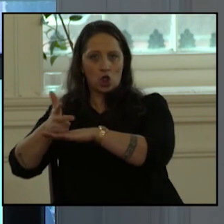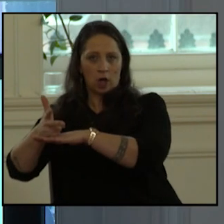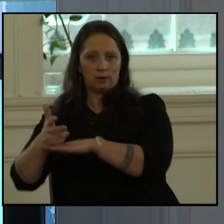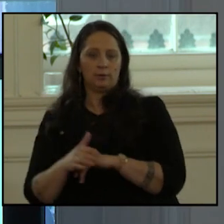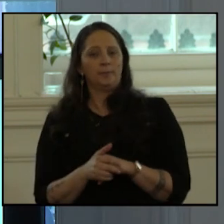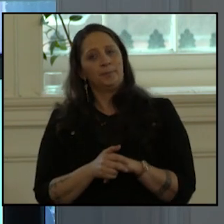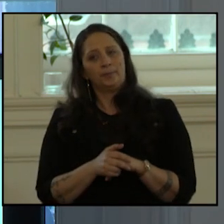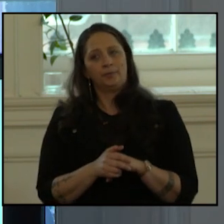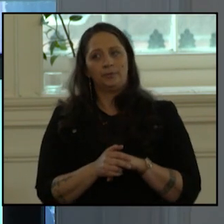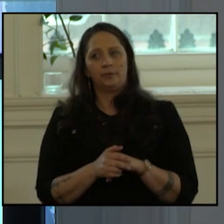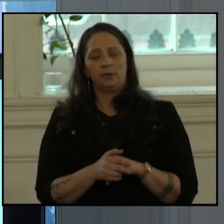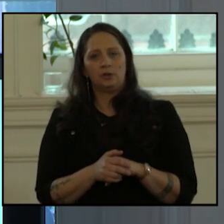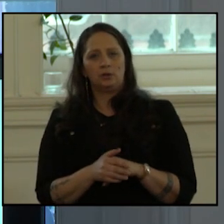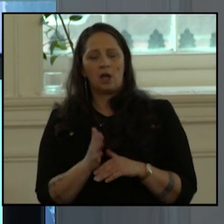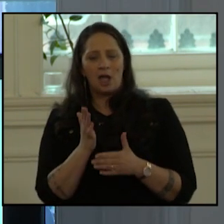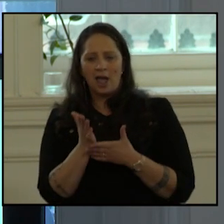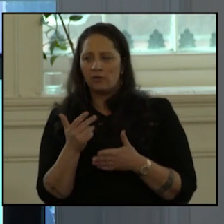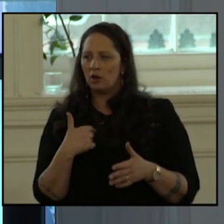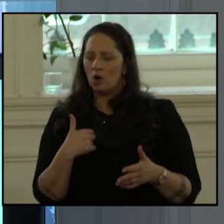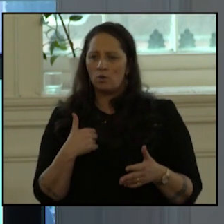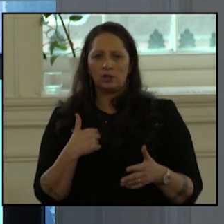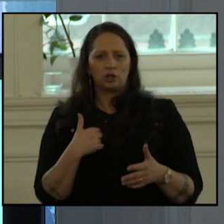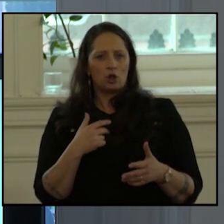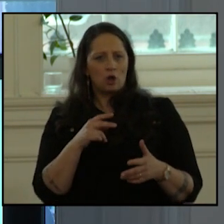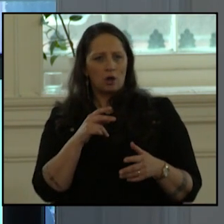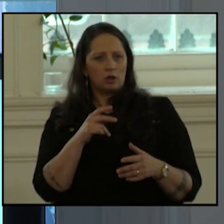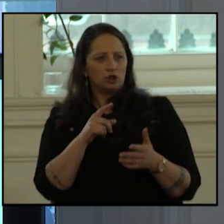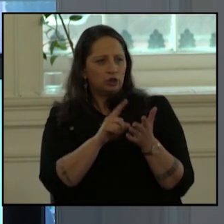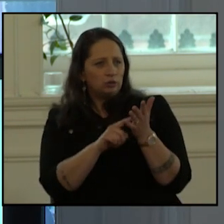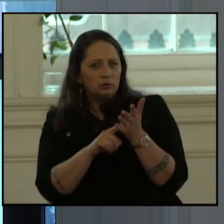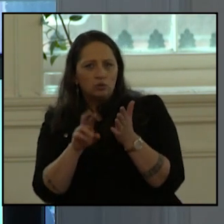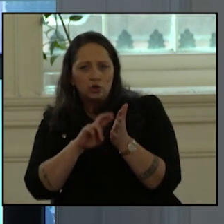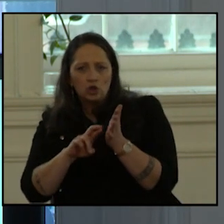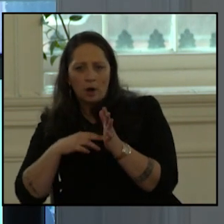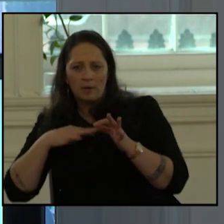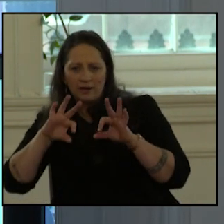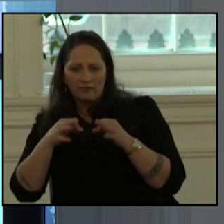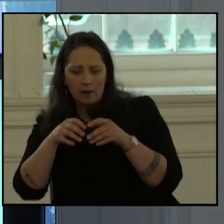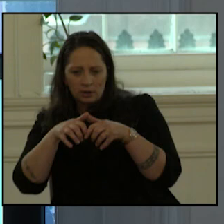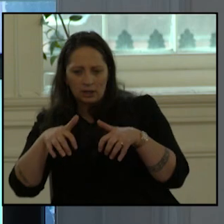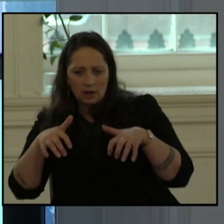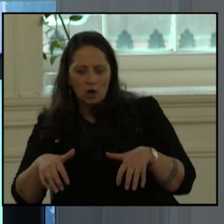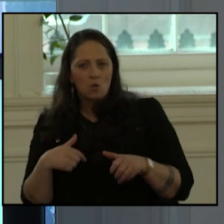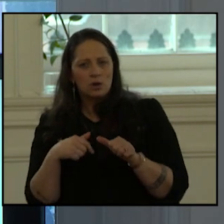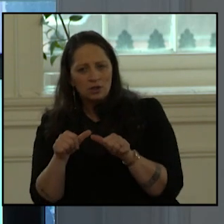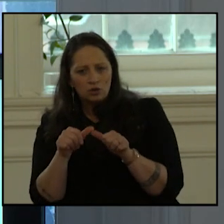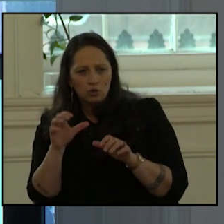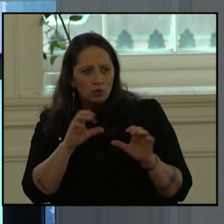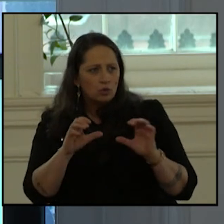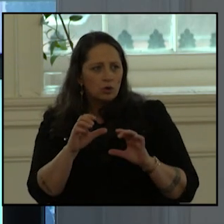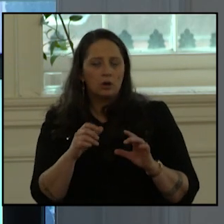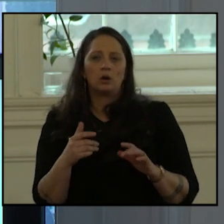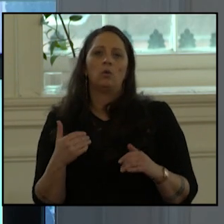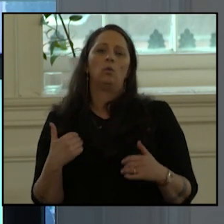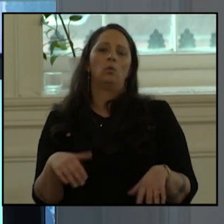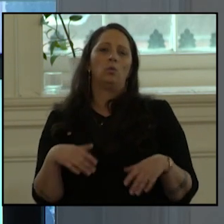you know, after, you know, traveling down these lines, and we continue to do that, there was a power in it